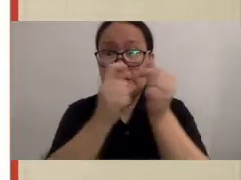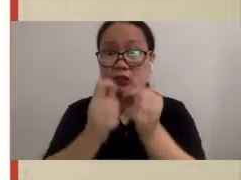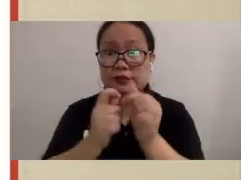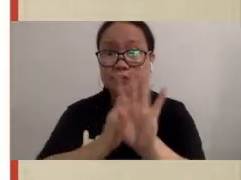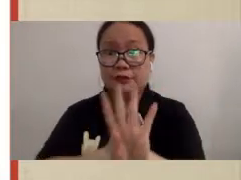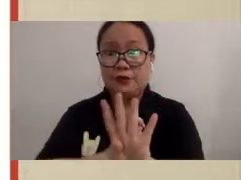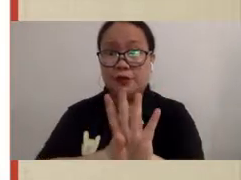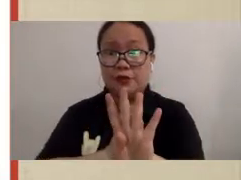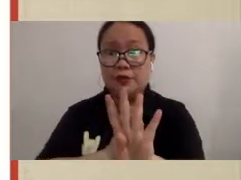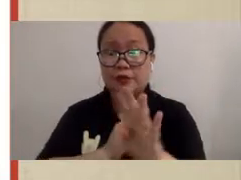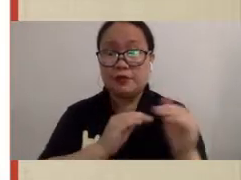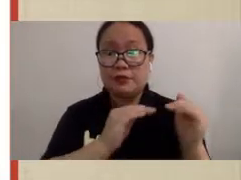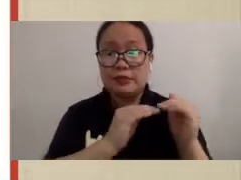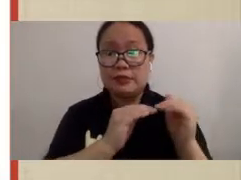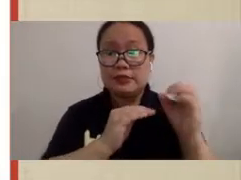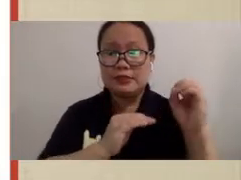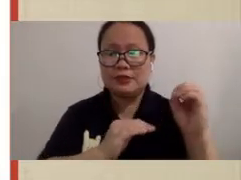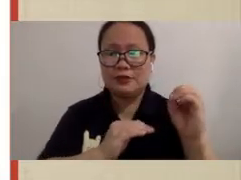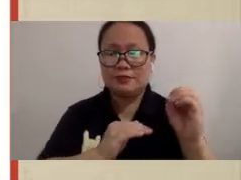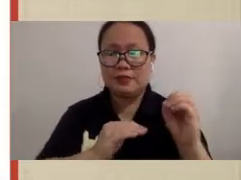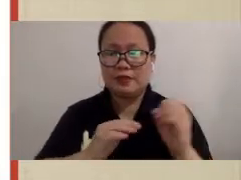it to 0.